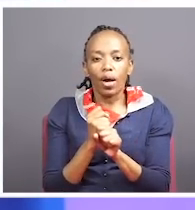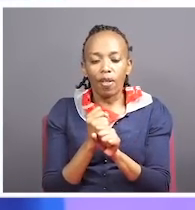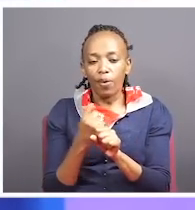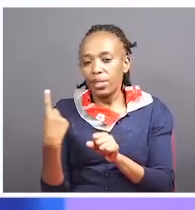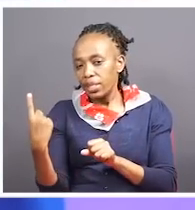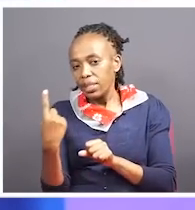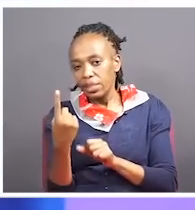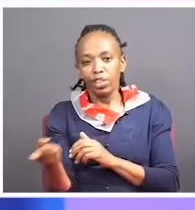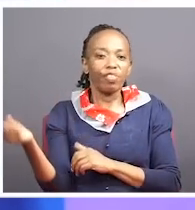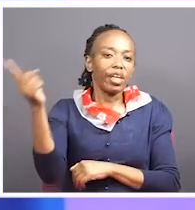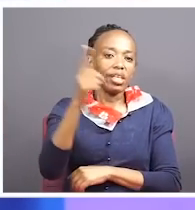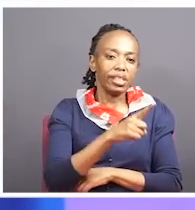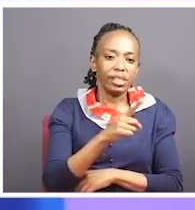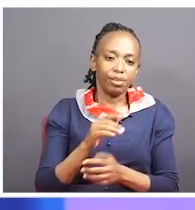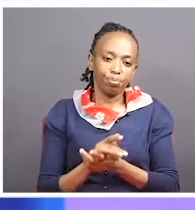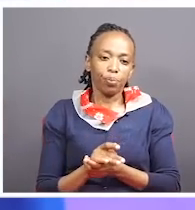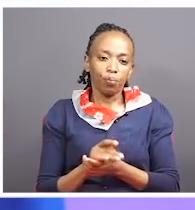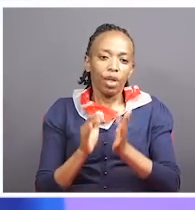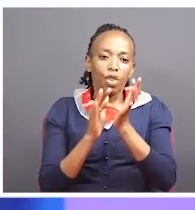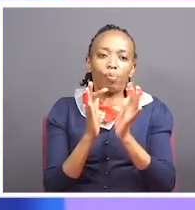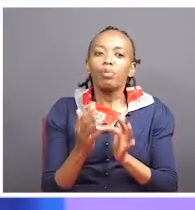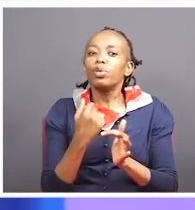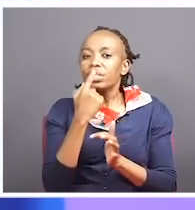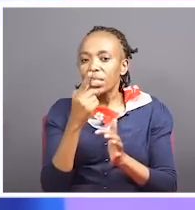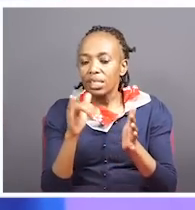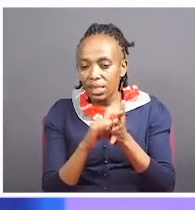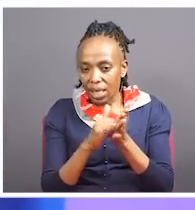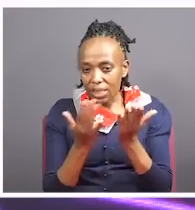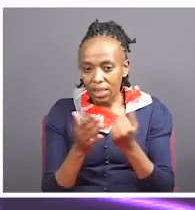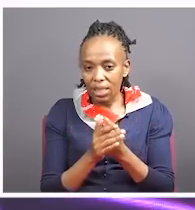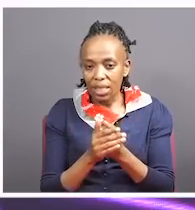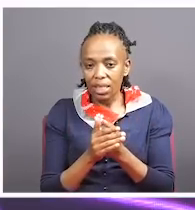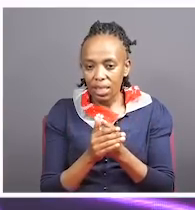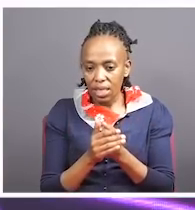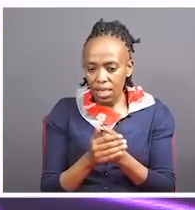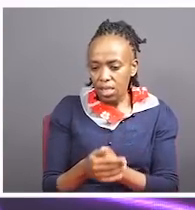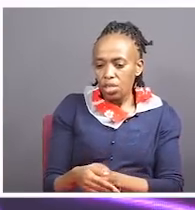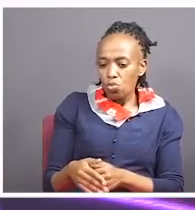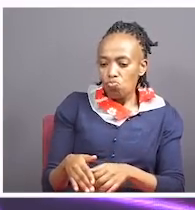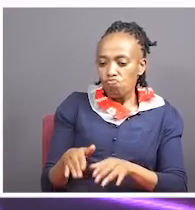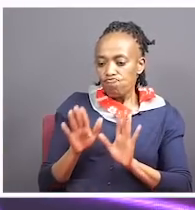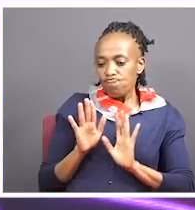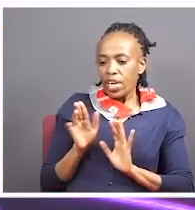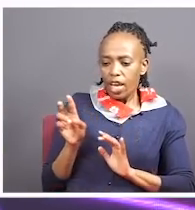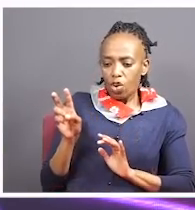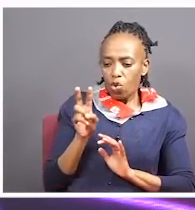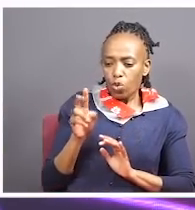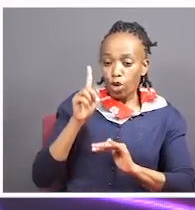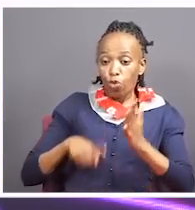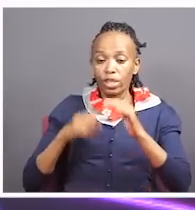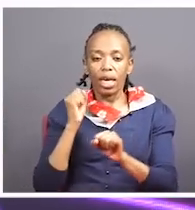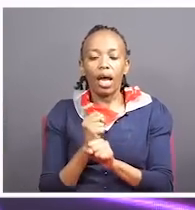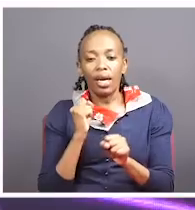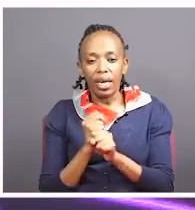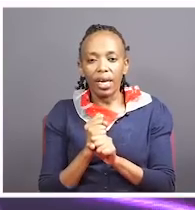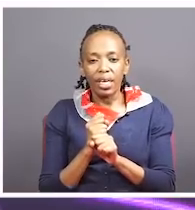work on each of the days, the Bible tells us that he stood back and looked at what he